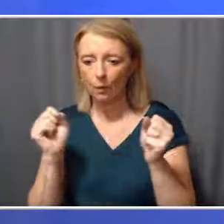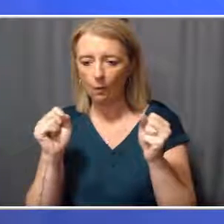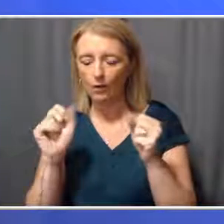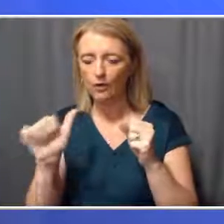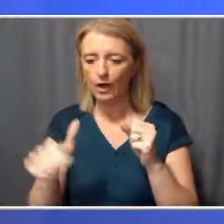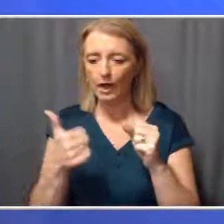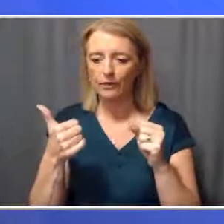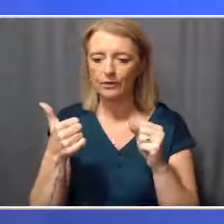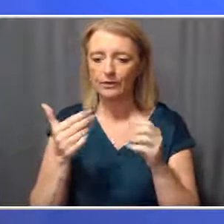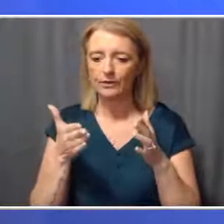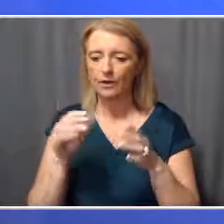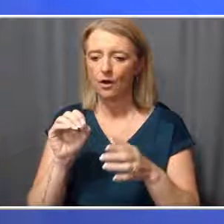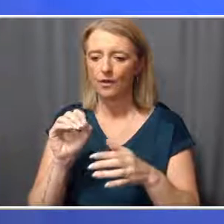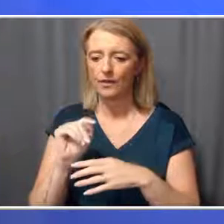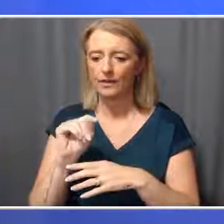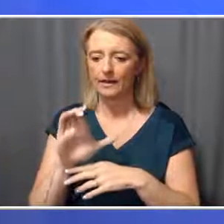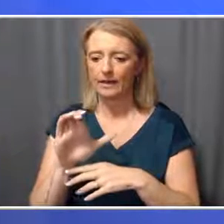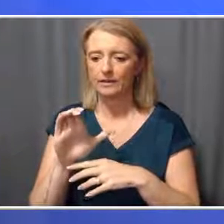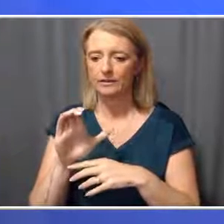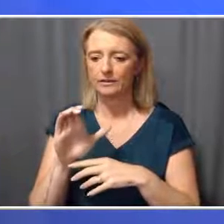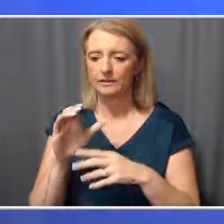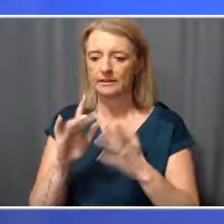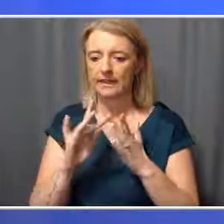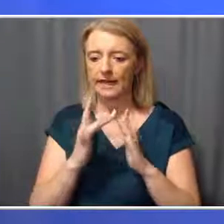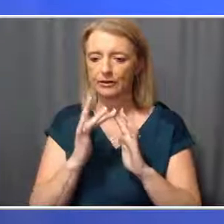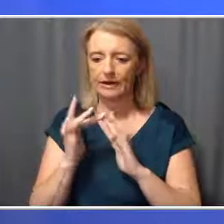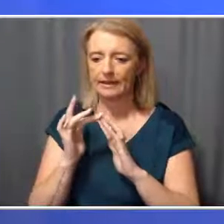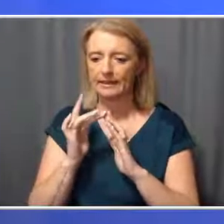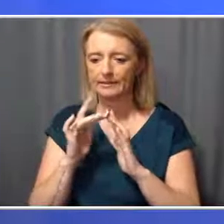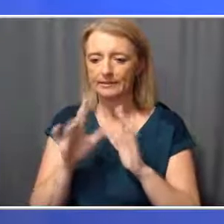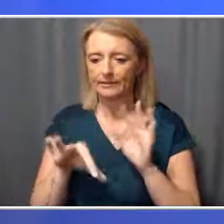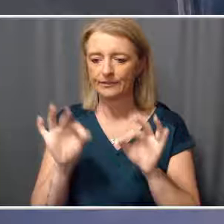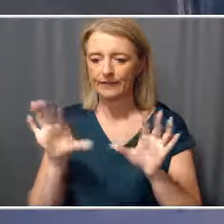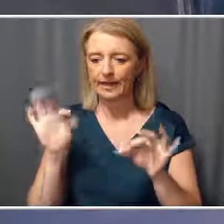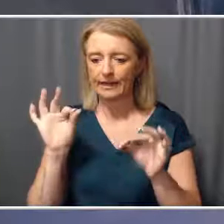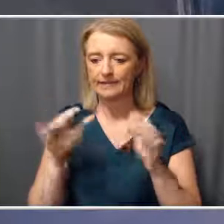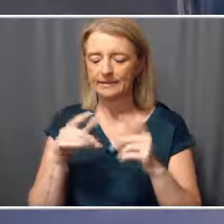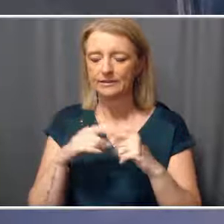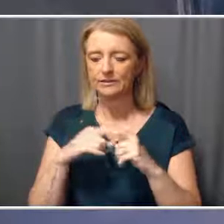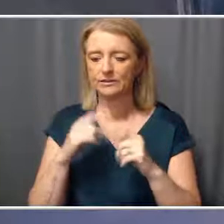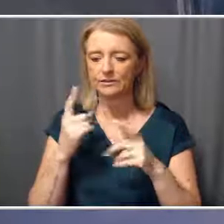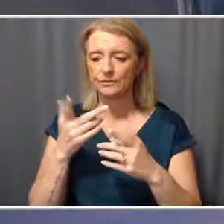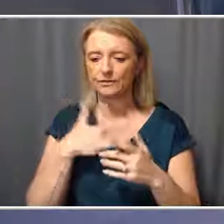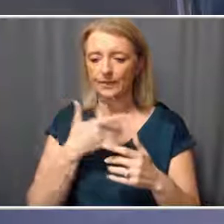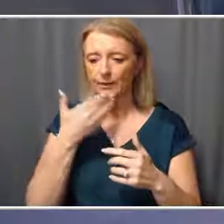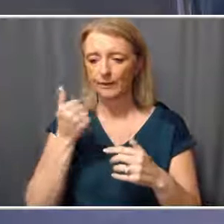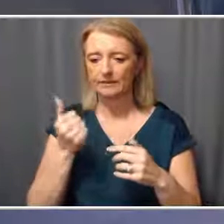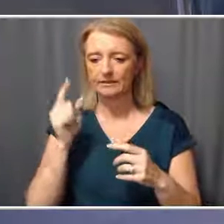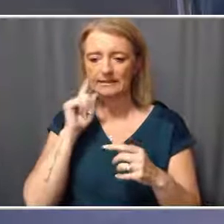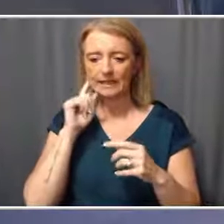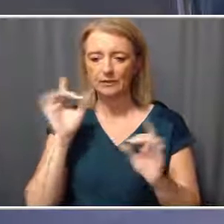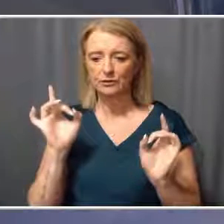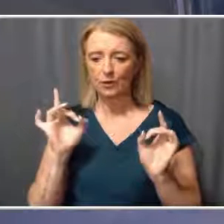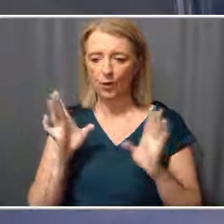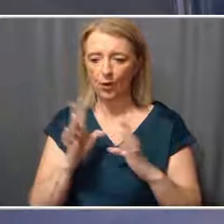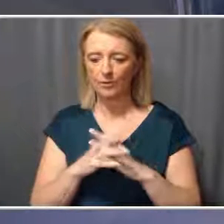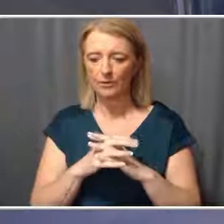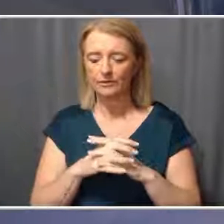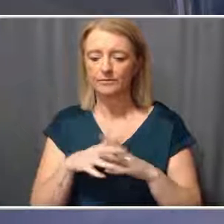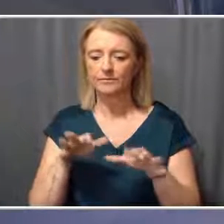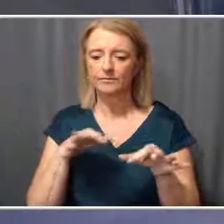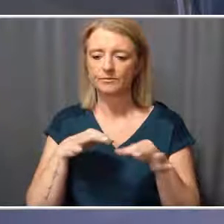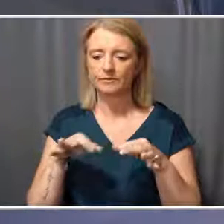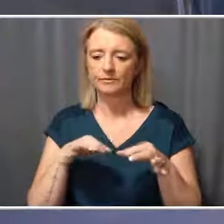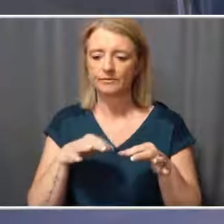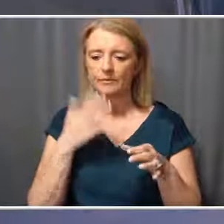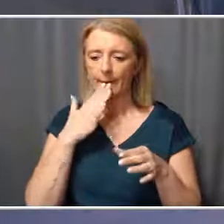debilitated and just going back to bed, likely being unable to sleep because it hurts. And then typical cycle